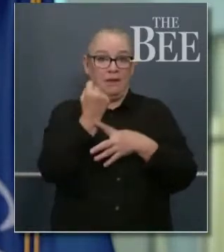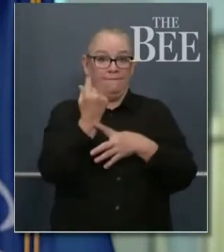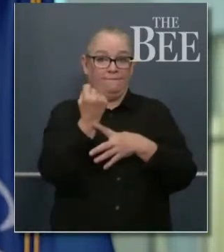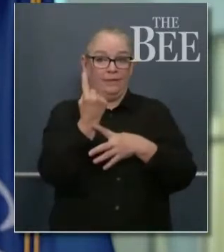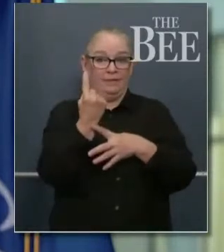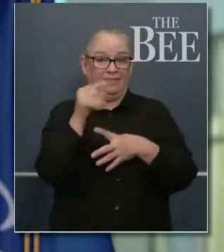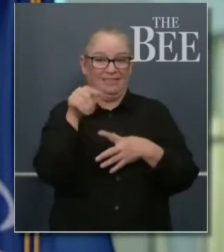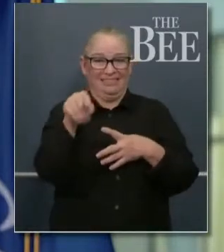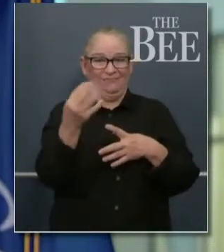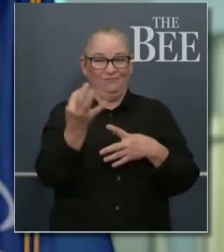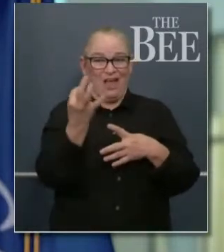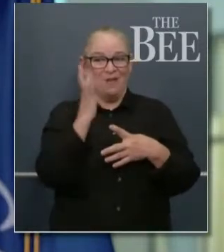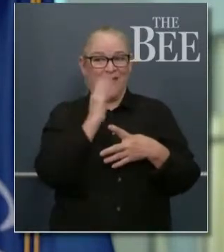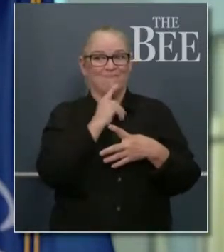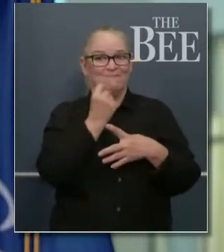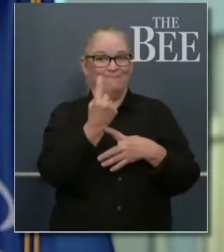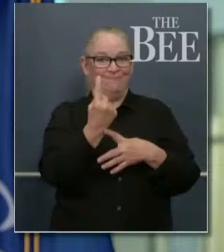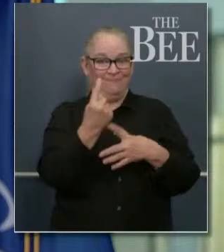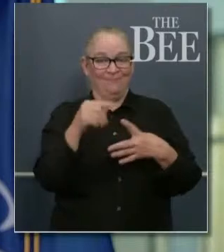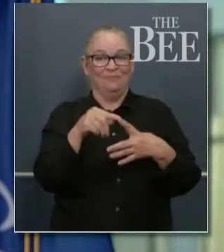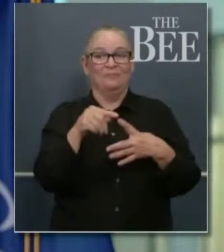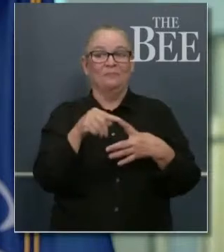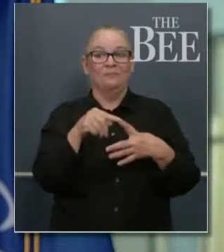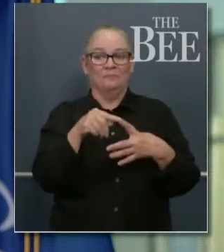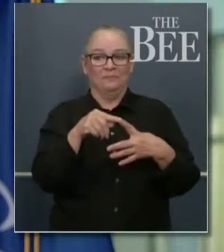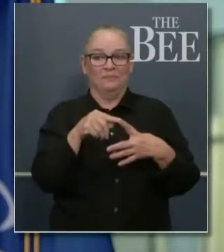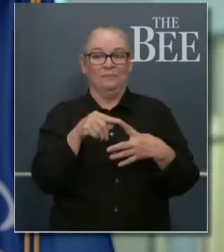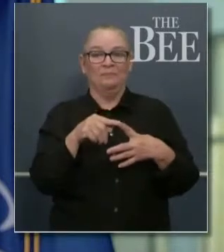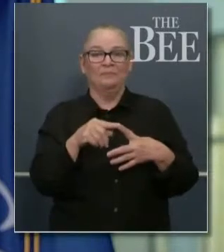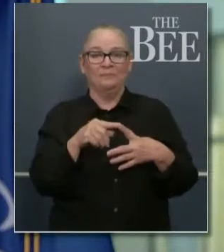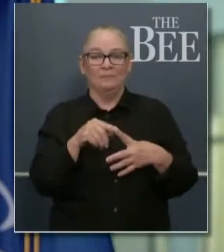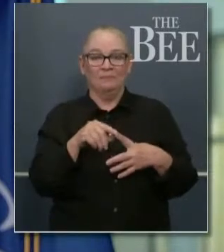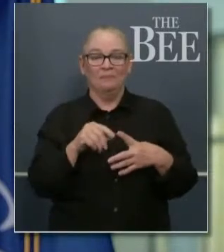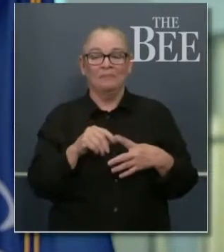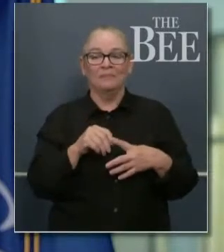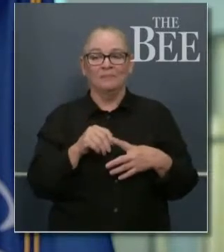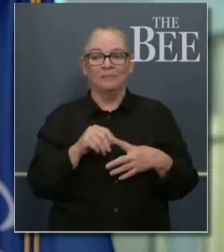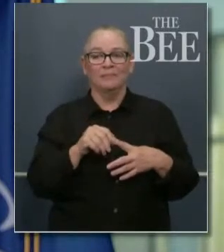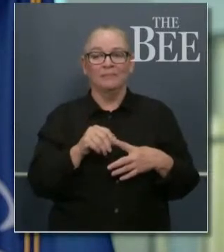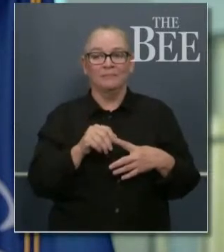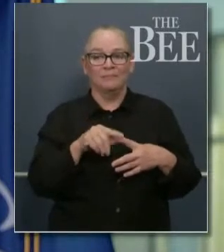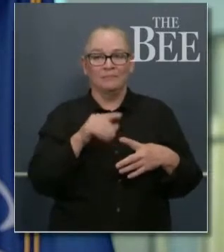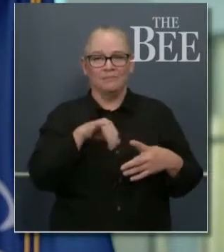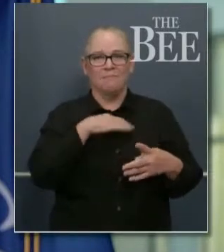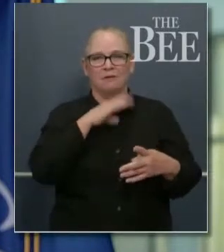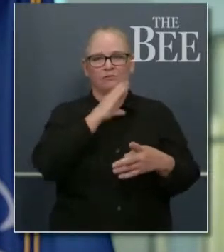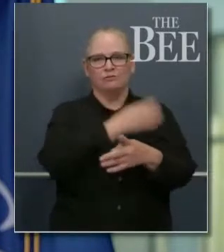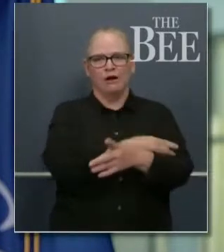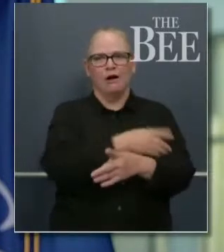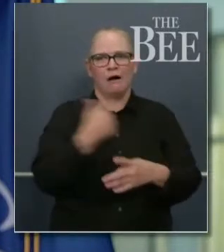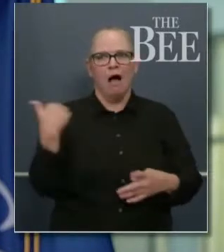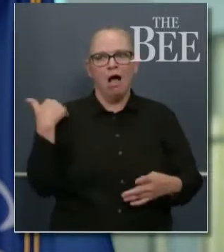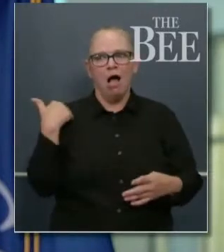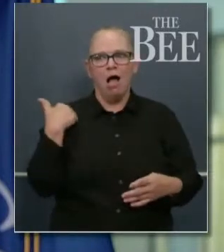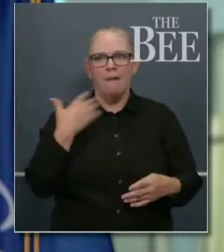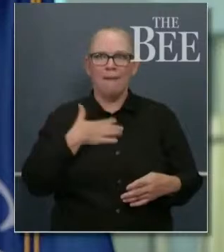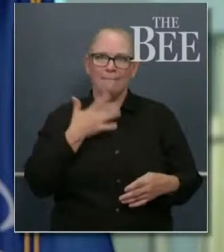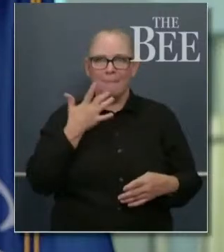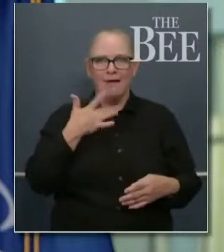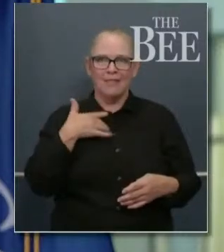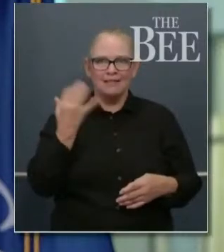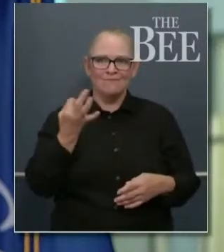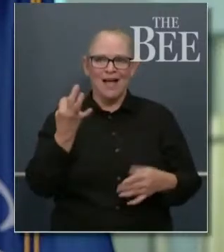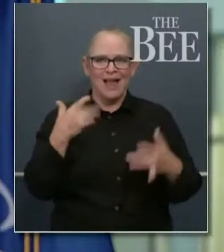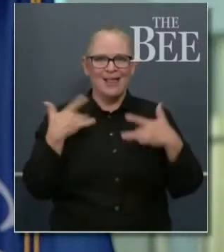Happy birthday, Montana. As she's reminded me for 6 months, it's almost her birthday. Now it quite literally is almost her birthday